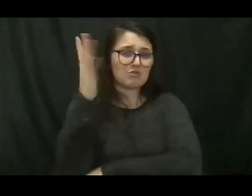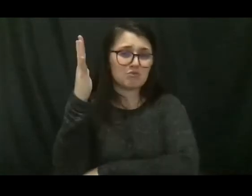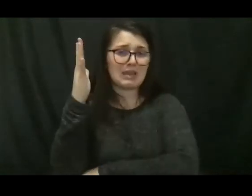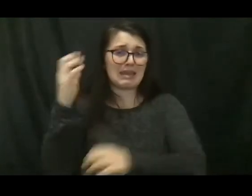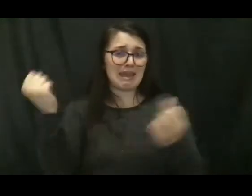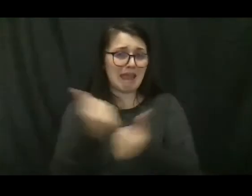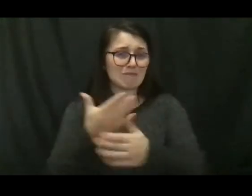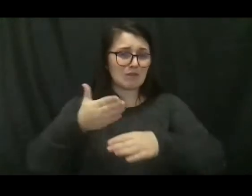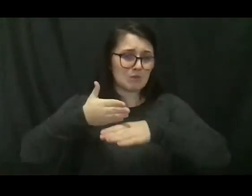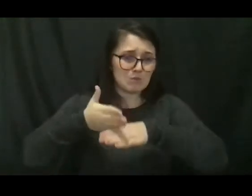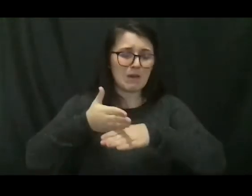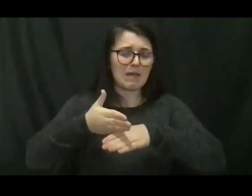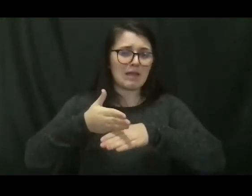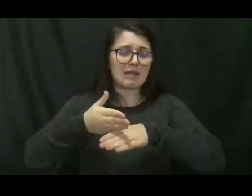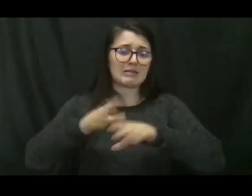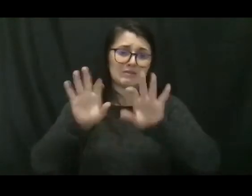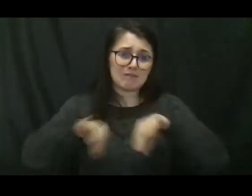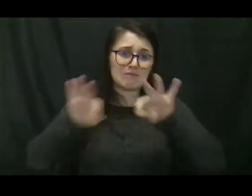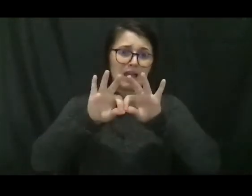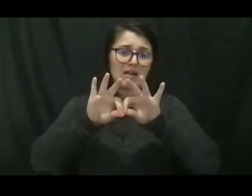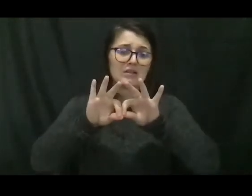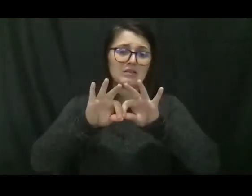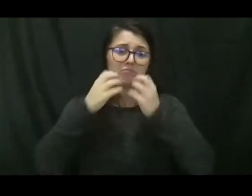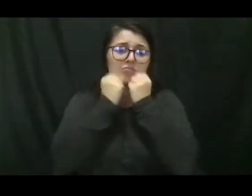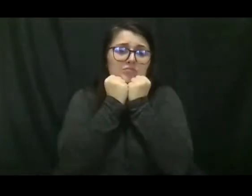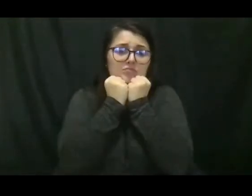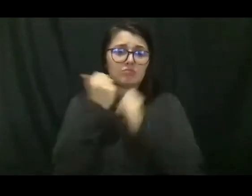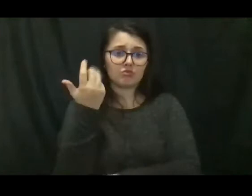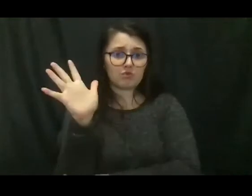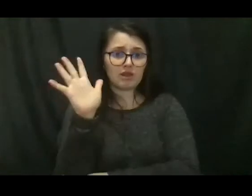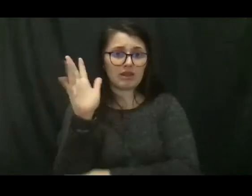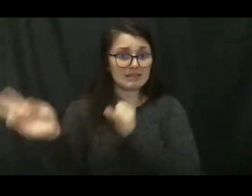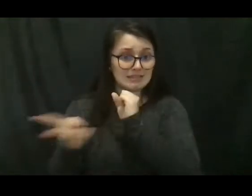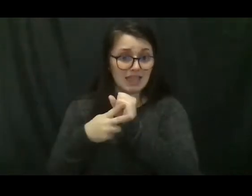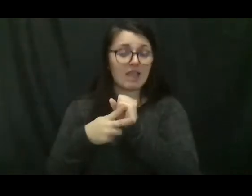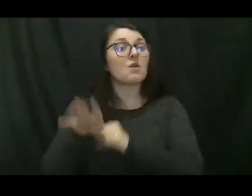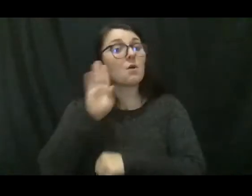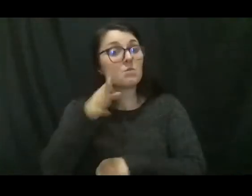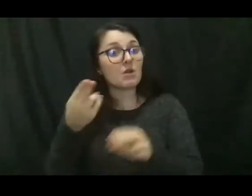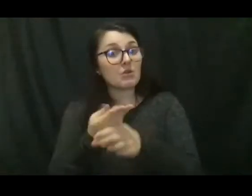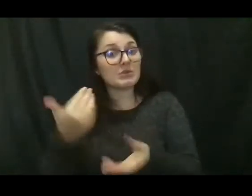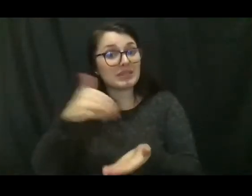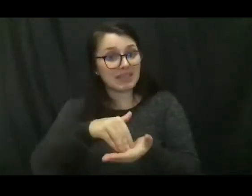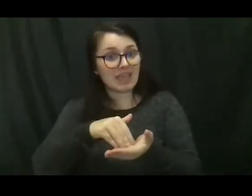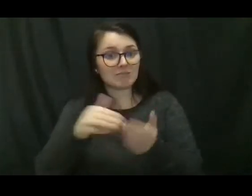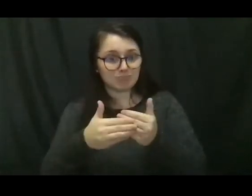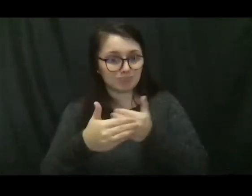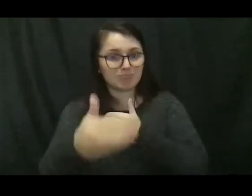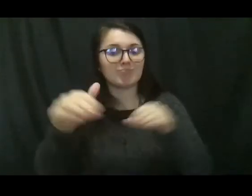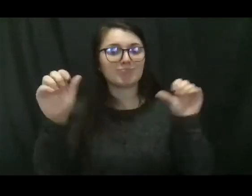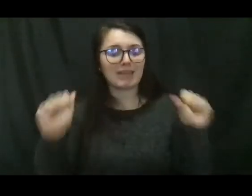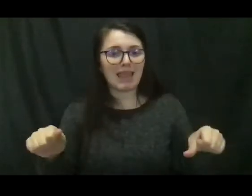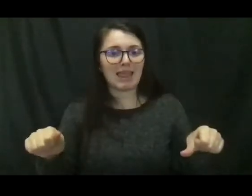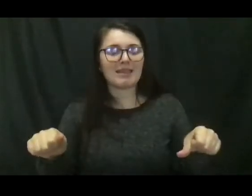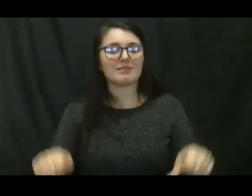enormous, valuable tree. Excellent. So by saving it, we're, you know, it's going to get reused and it'll live on. Right. Those resources don't